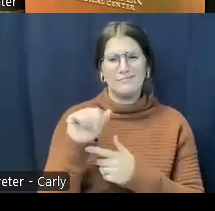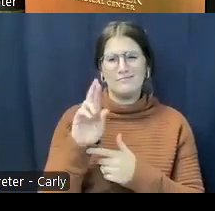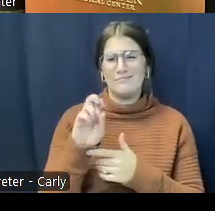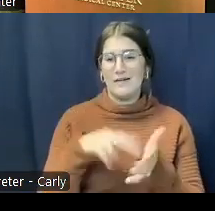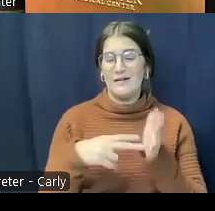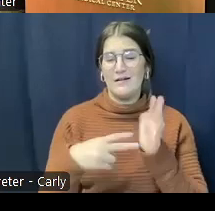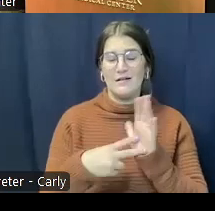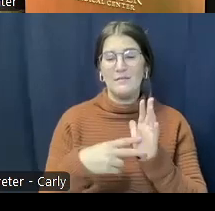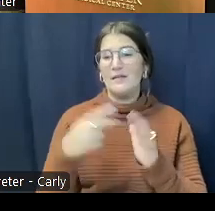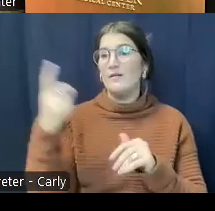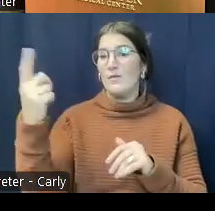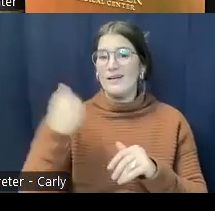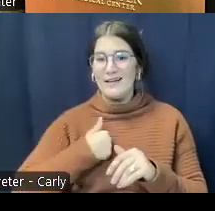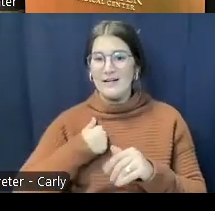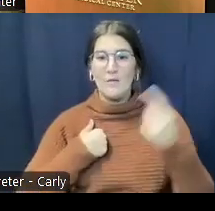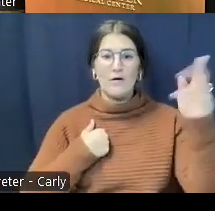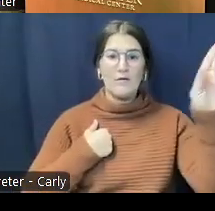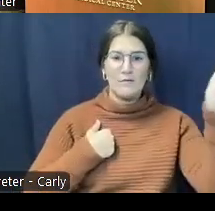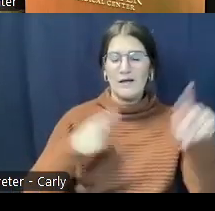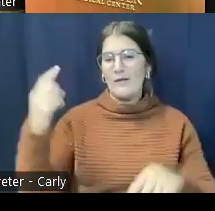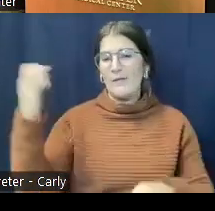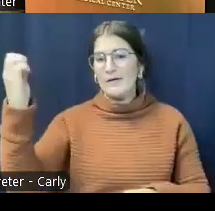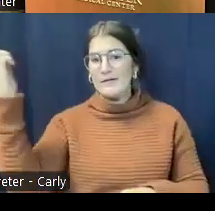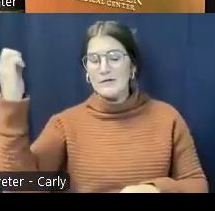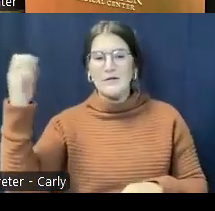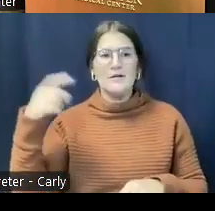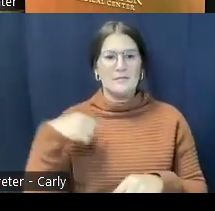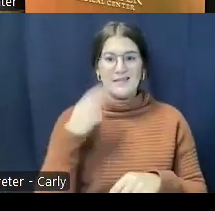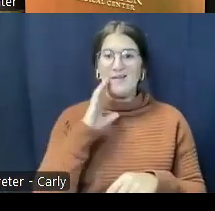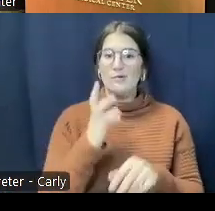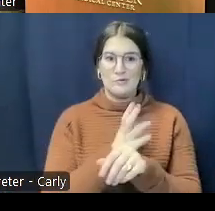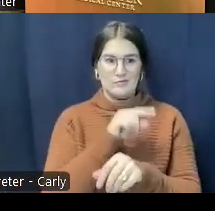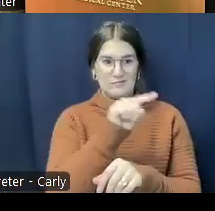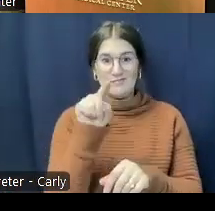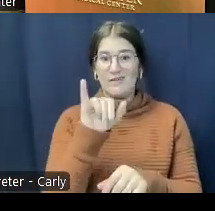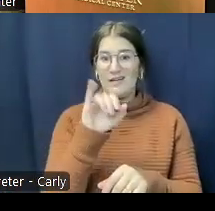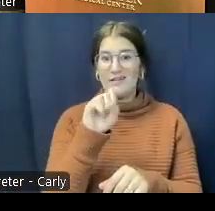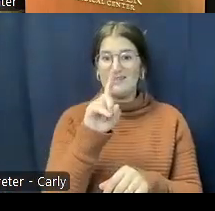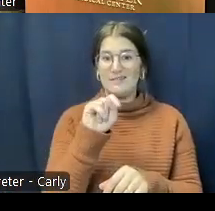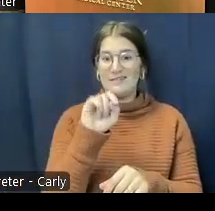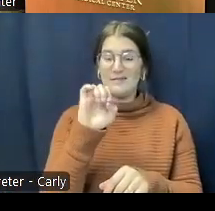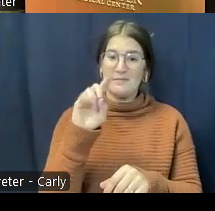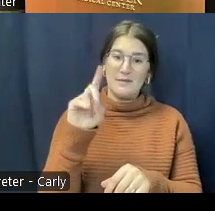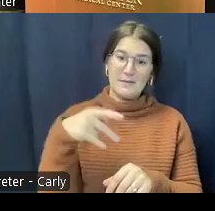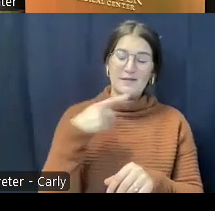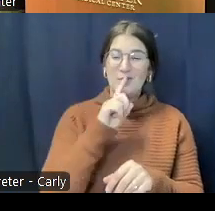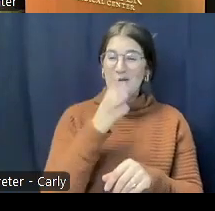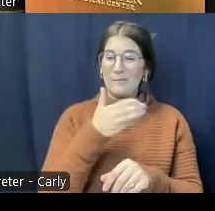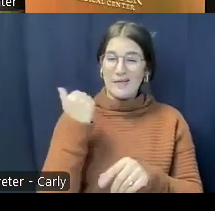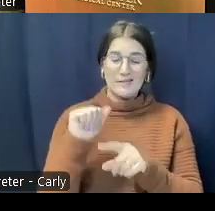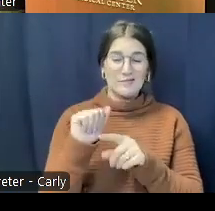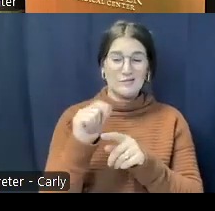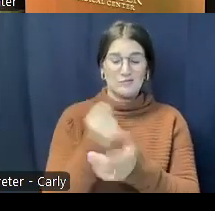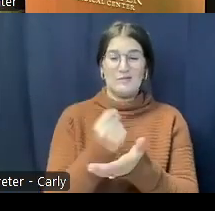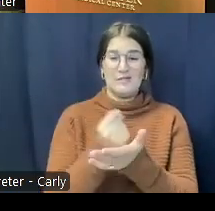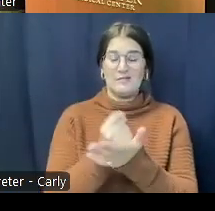in Canada, the UK, and Europe employ ISTDP as a treatment of choice for somatic symptom disorders, as